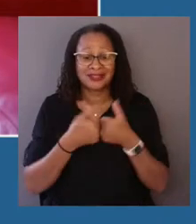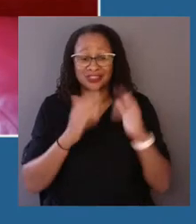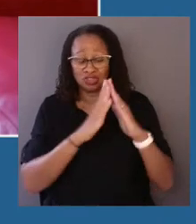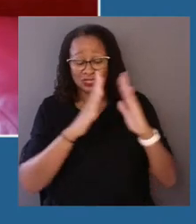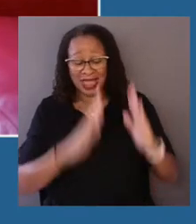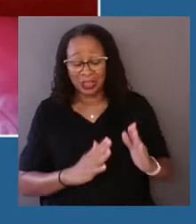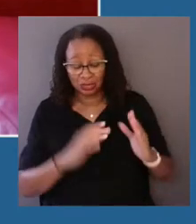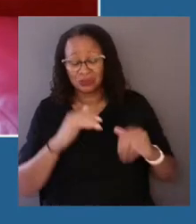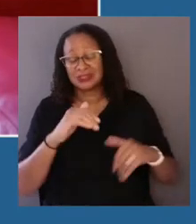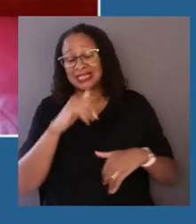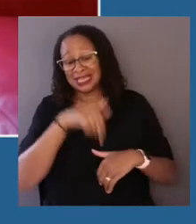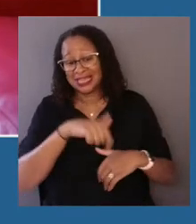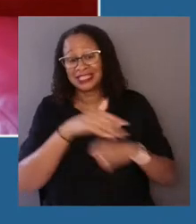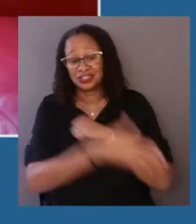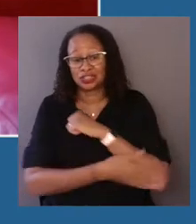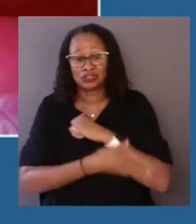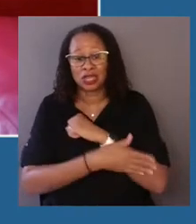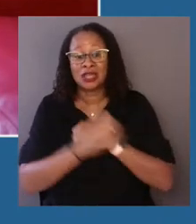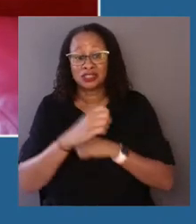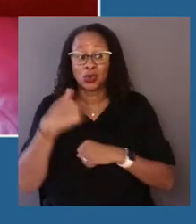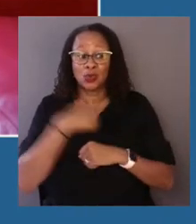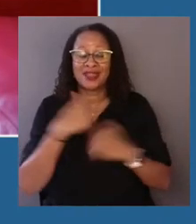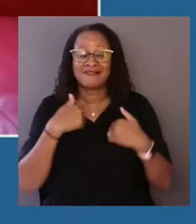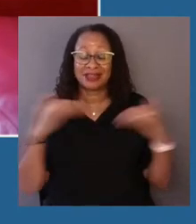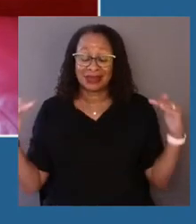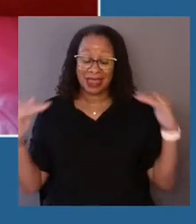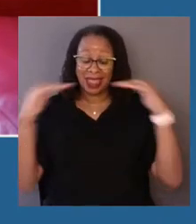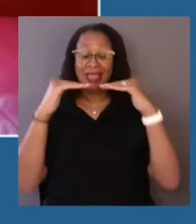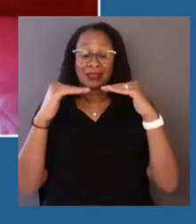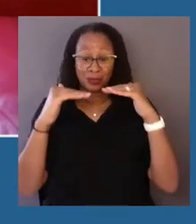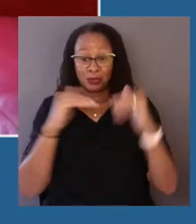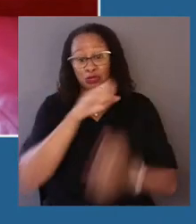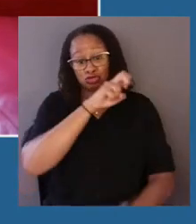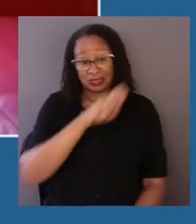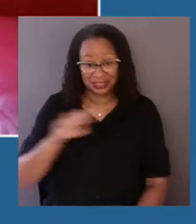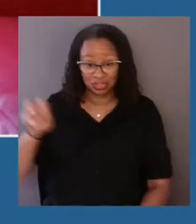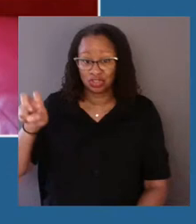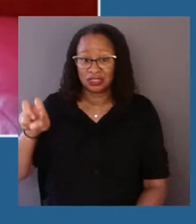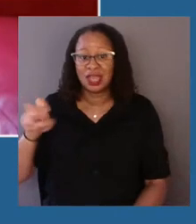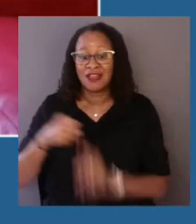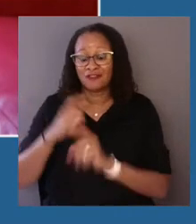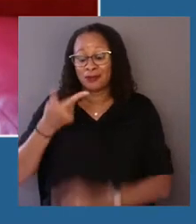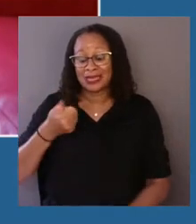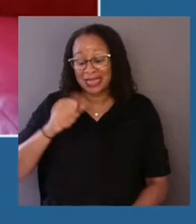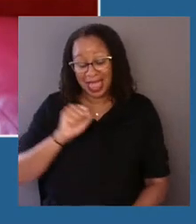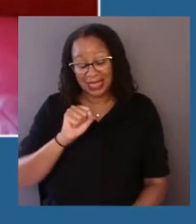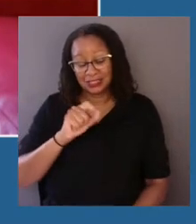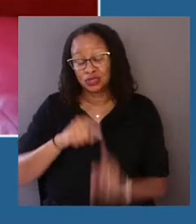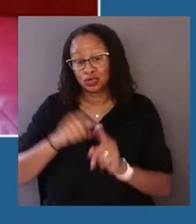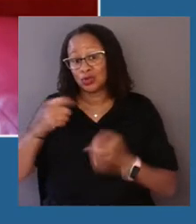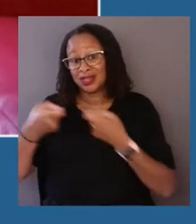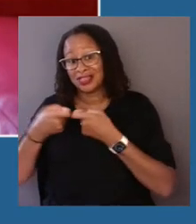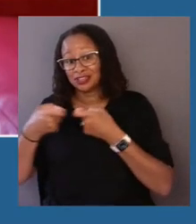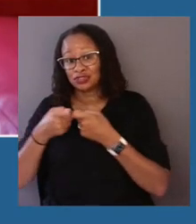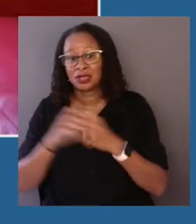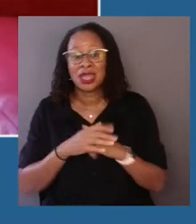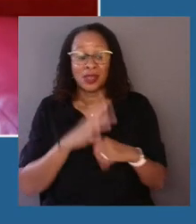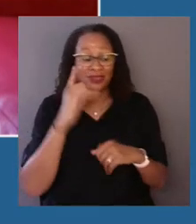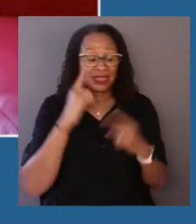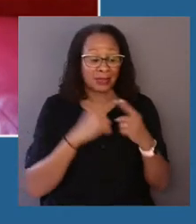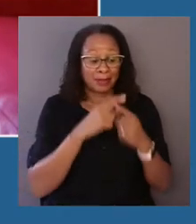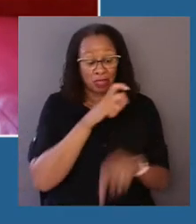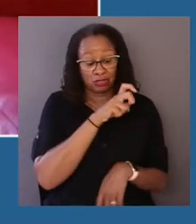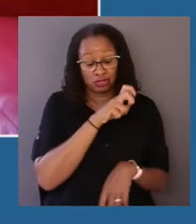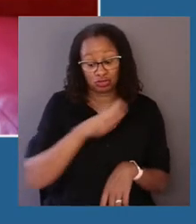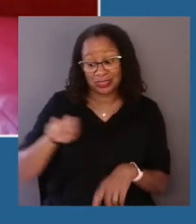country so that we have an equitable transition? So when we think about a just transition, it's not only a just